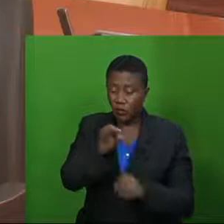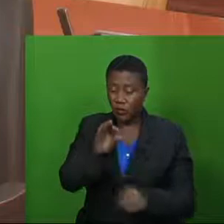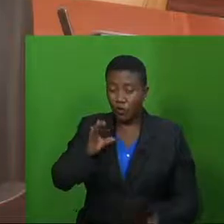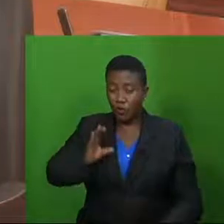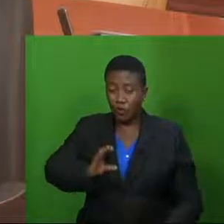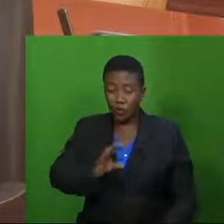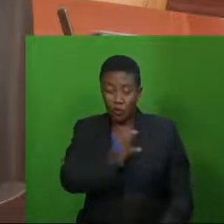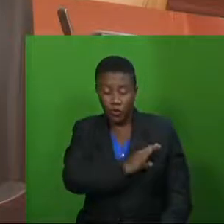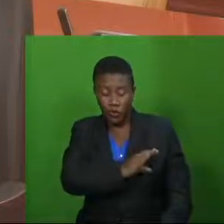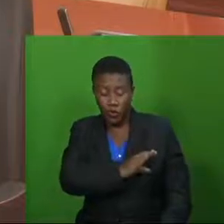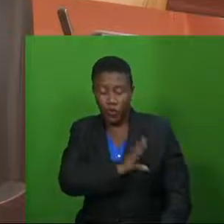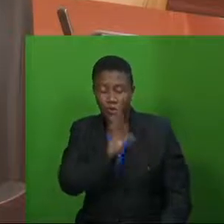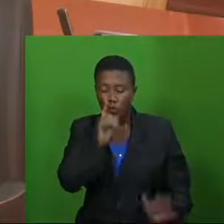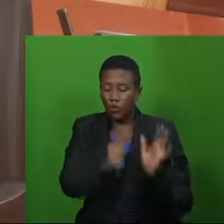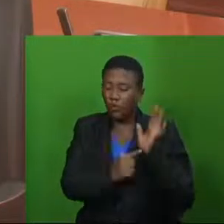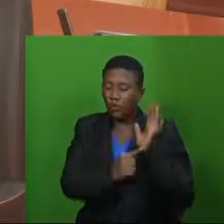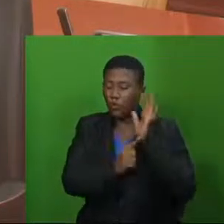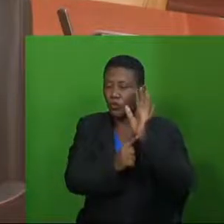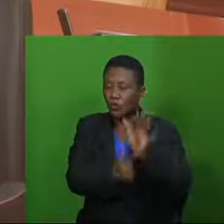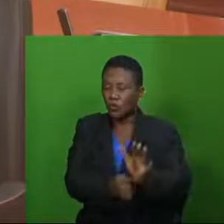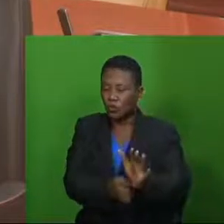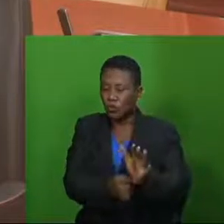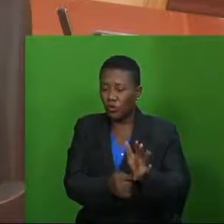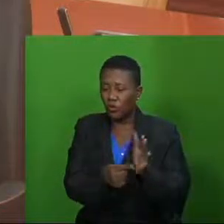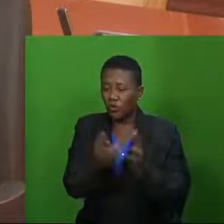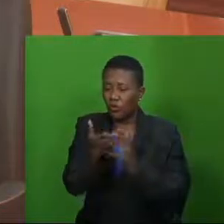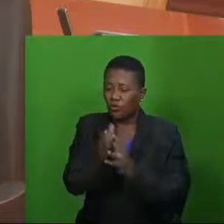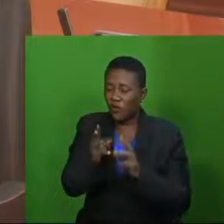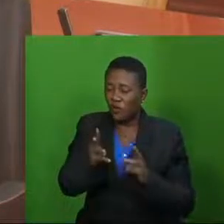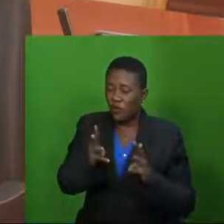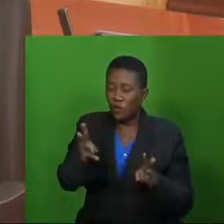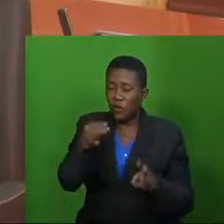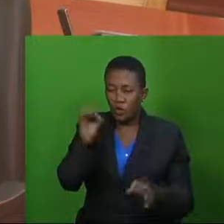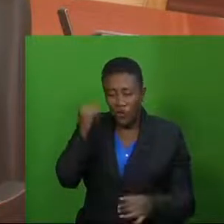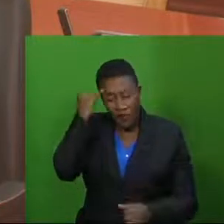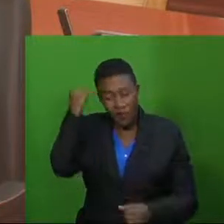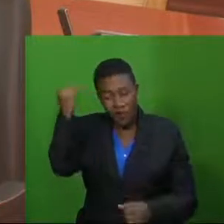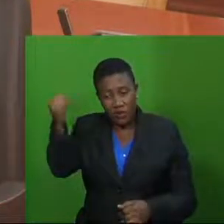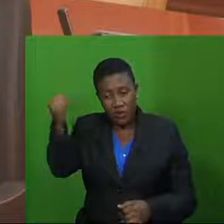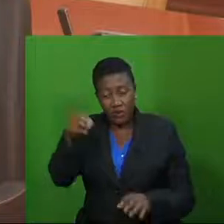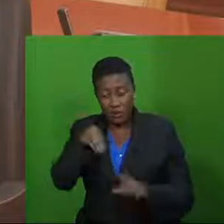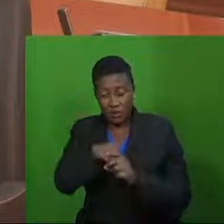as possible, reflect the different shades of opinion in Parliament.